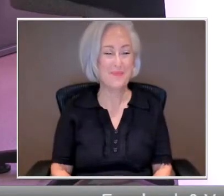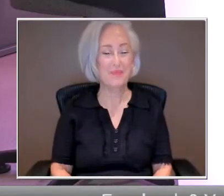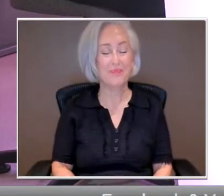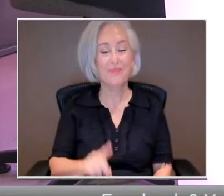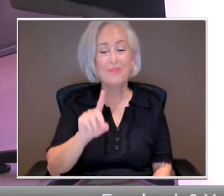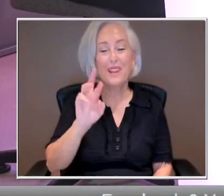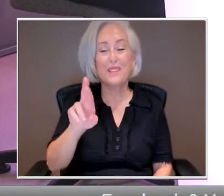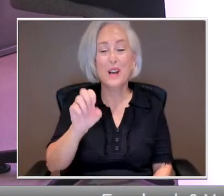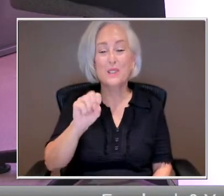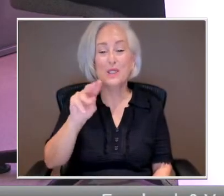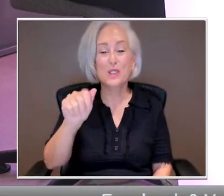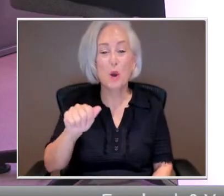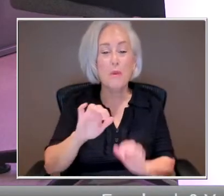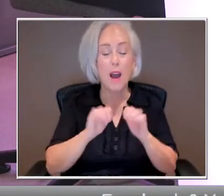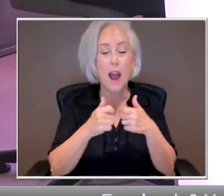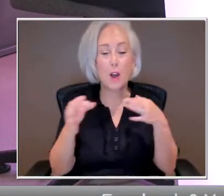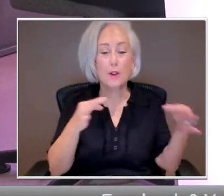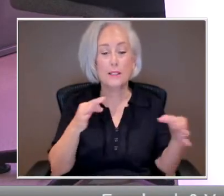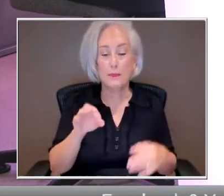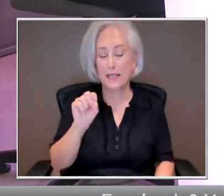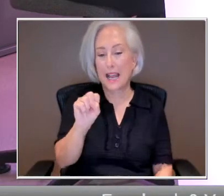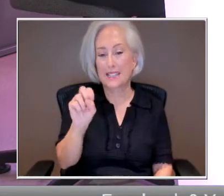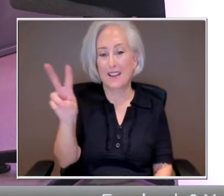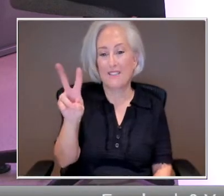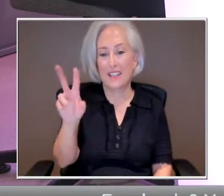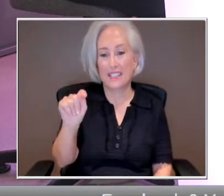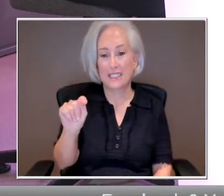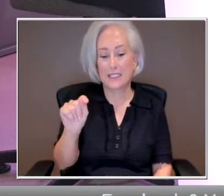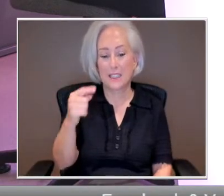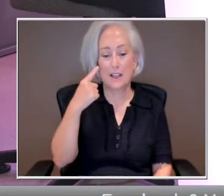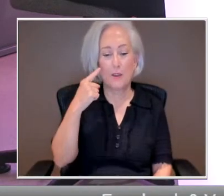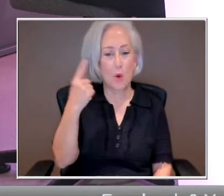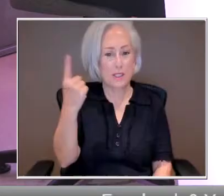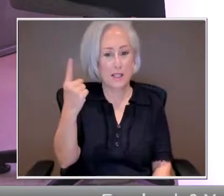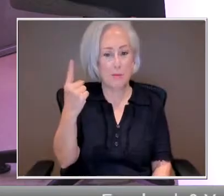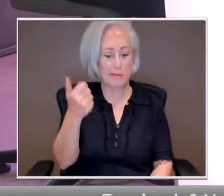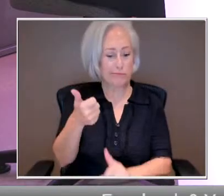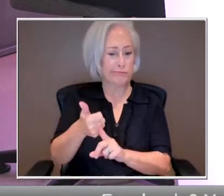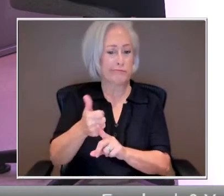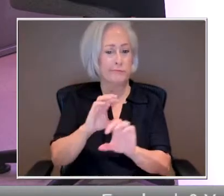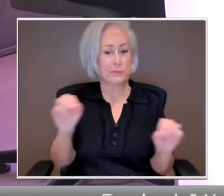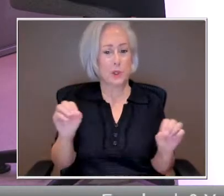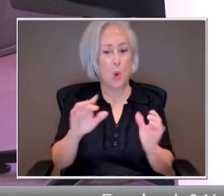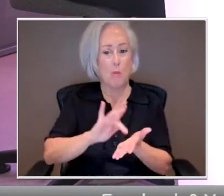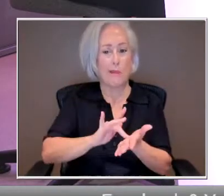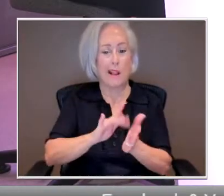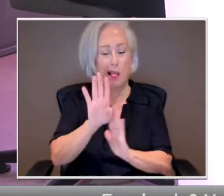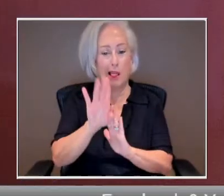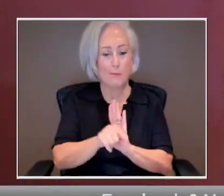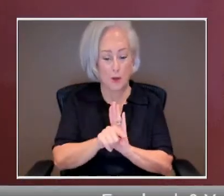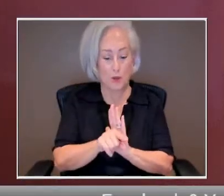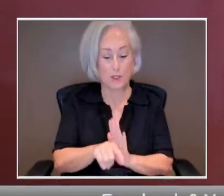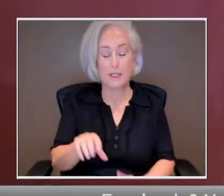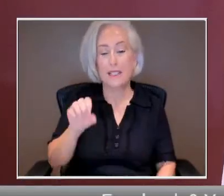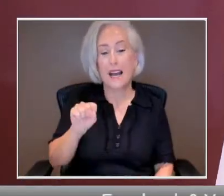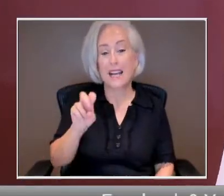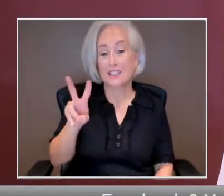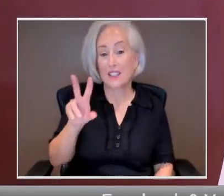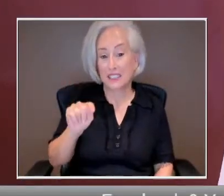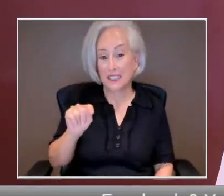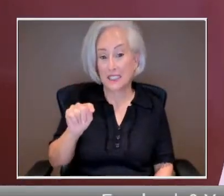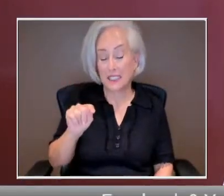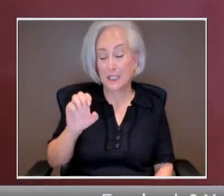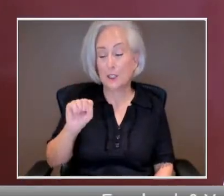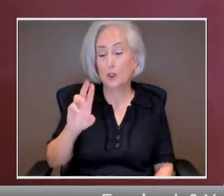you explain SVT to someone who has no medical background? So SVT, supraventricular tachycardia, is